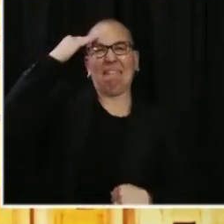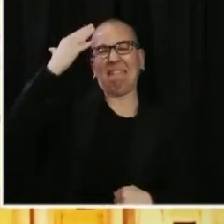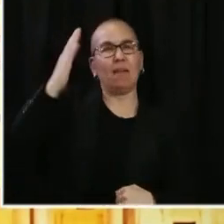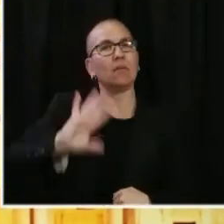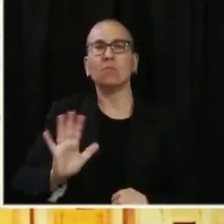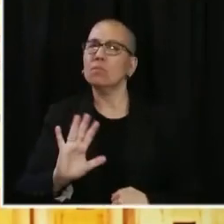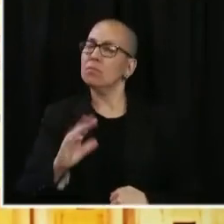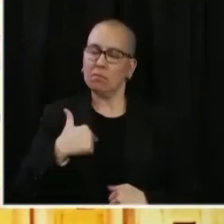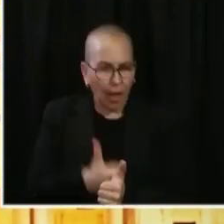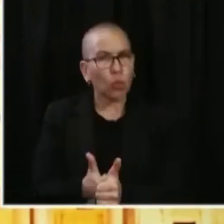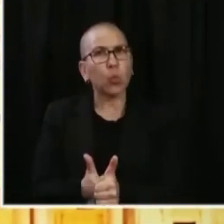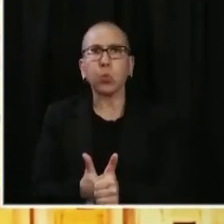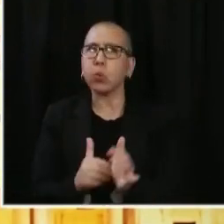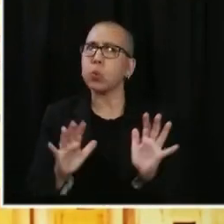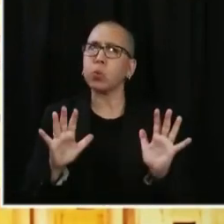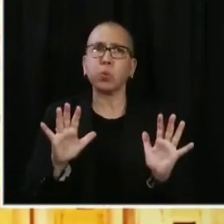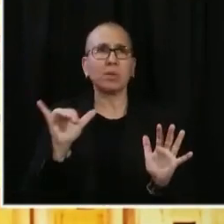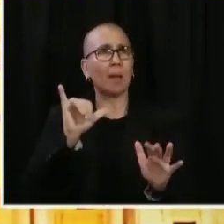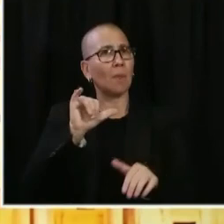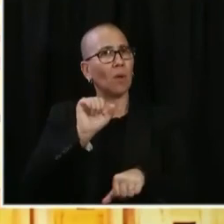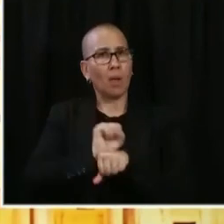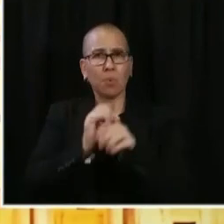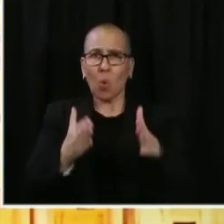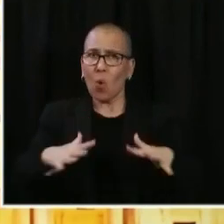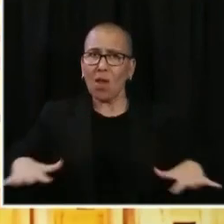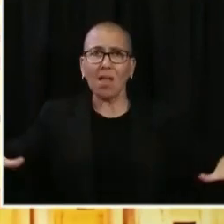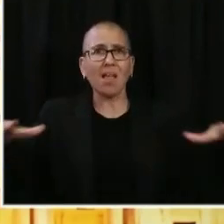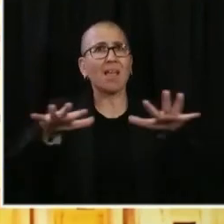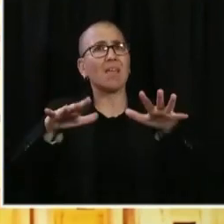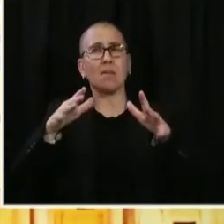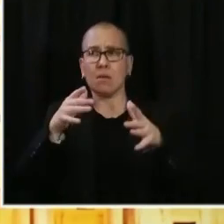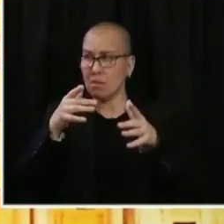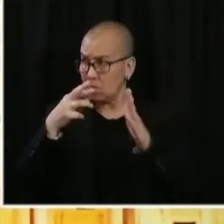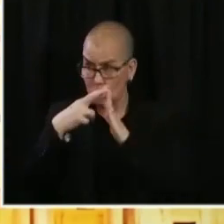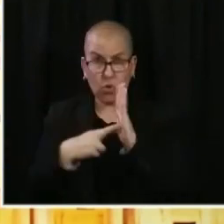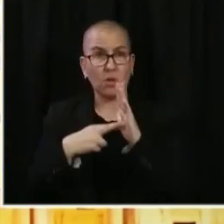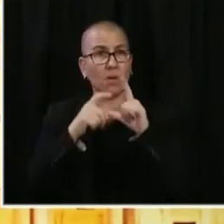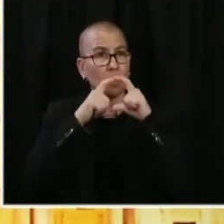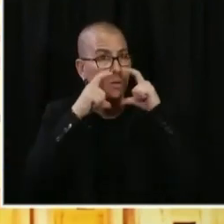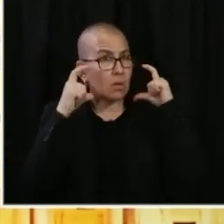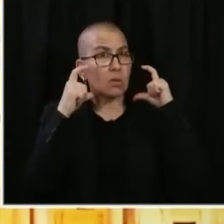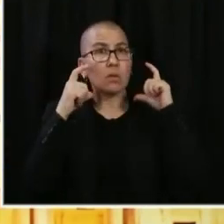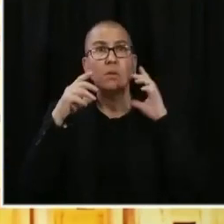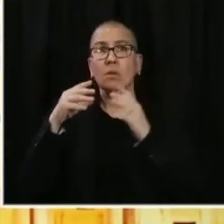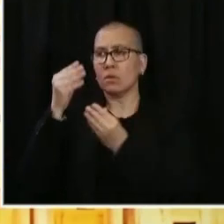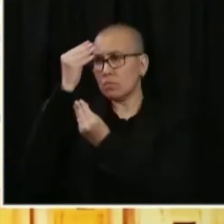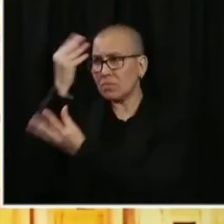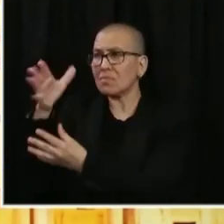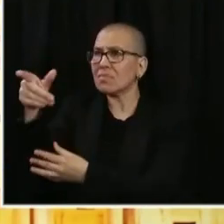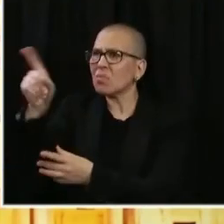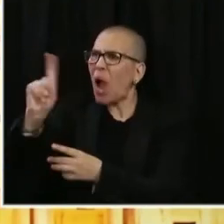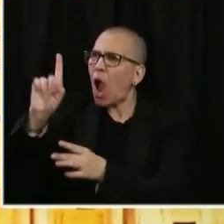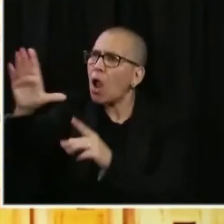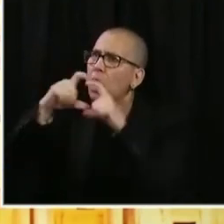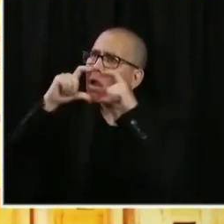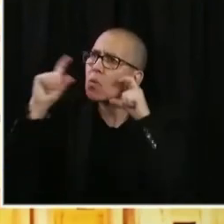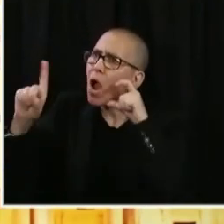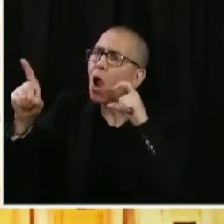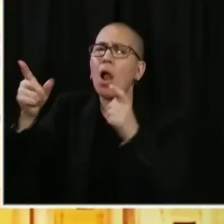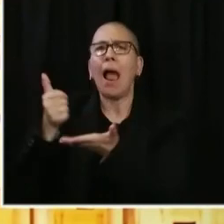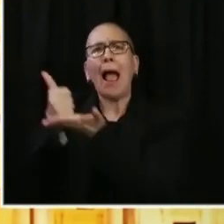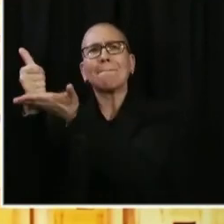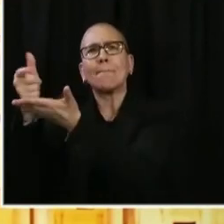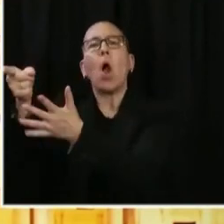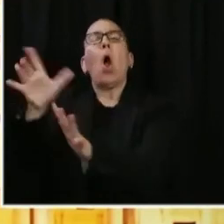and customers. We all have to remain cautious for our own health and the health of our neighbors. So yes, the stay-at-home order